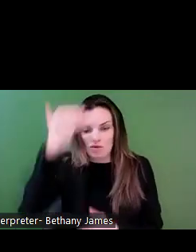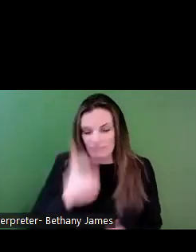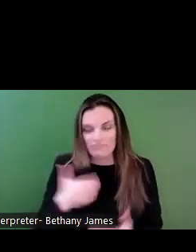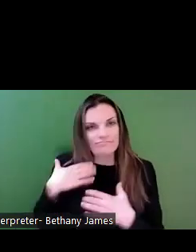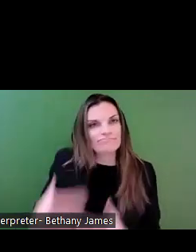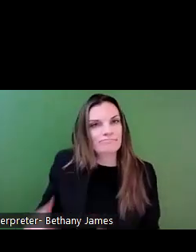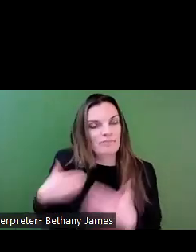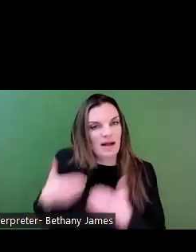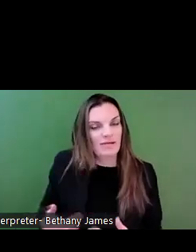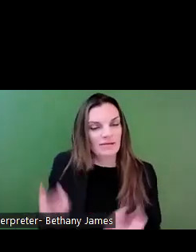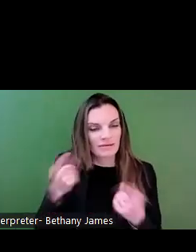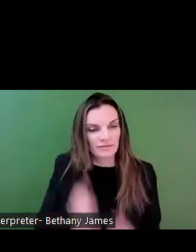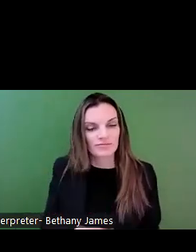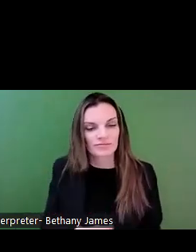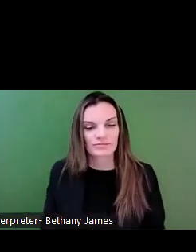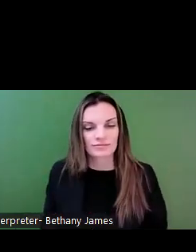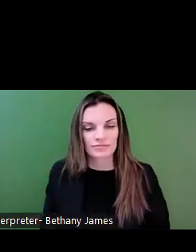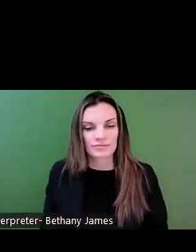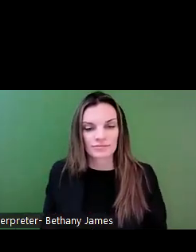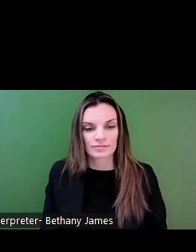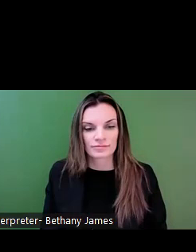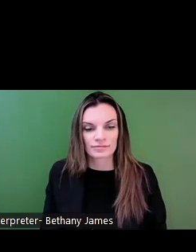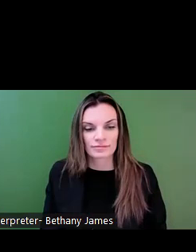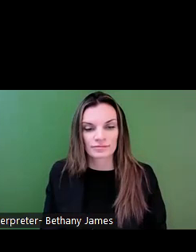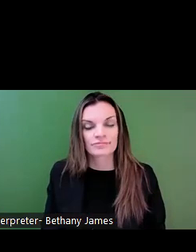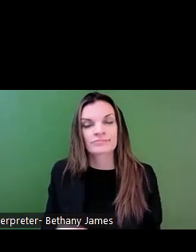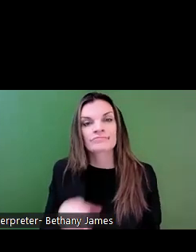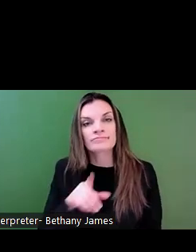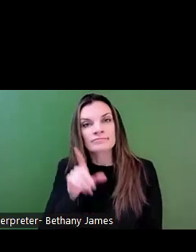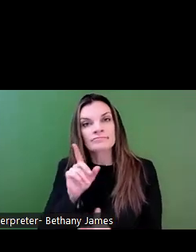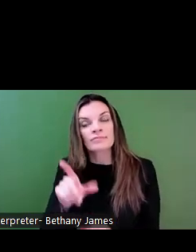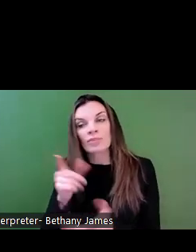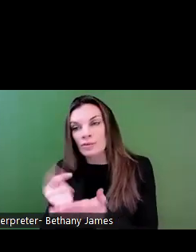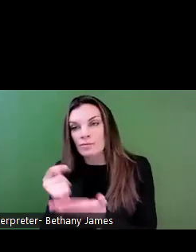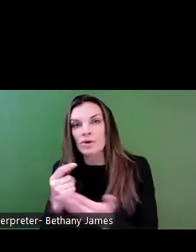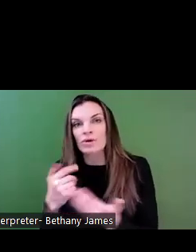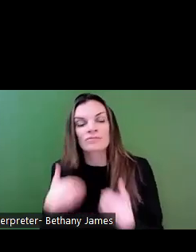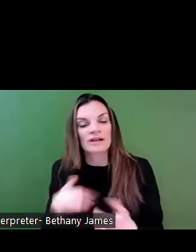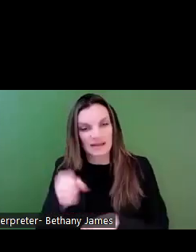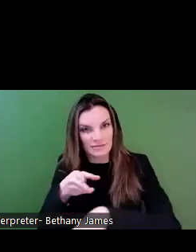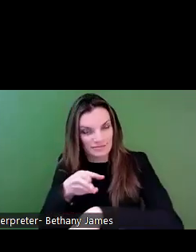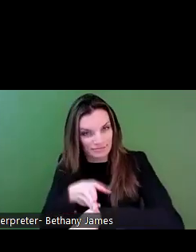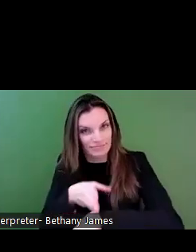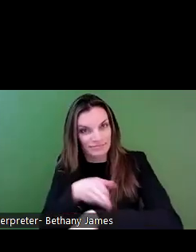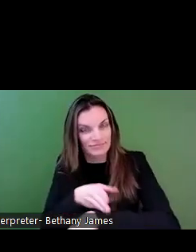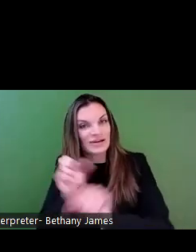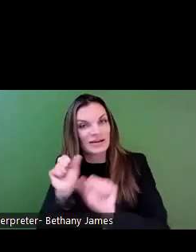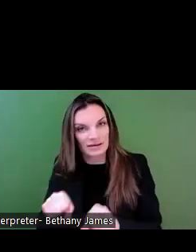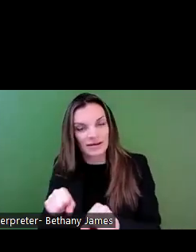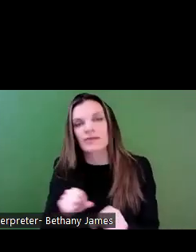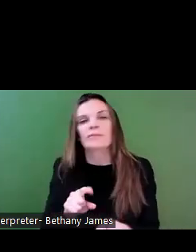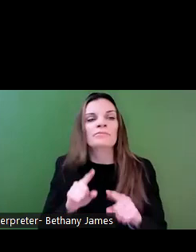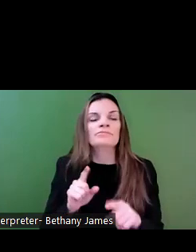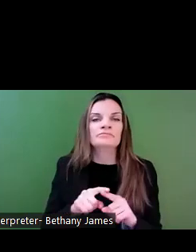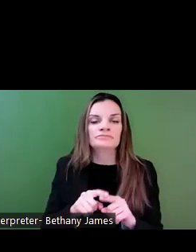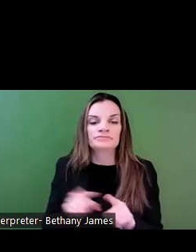improvement in physical ability can be seen as a result of therapy and various forms of treatment, hemiparesis also limit an individual's ability